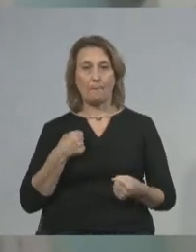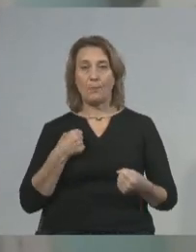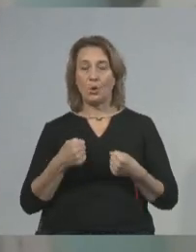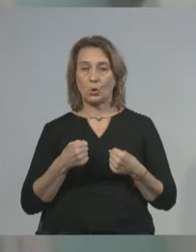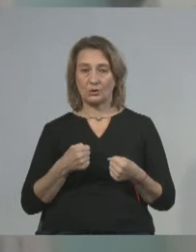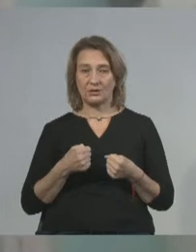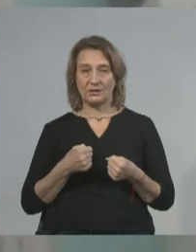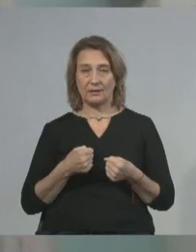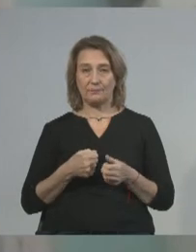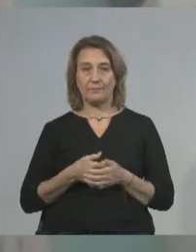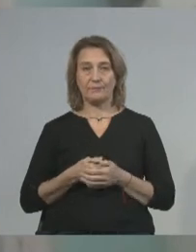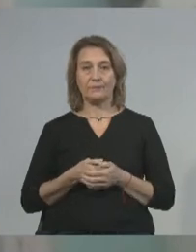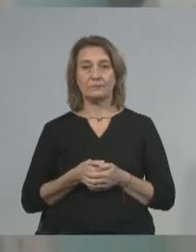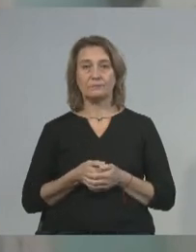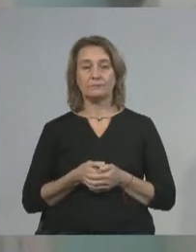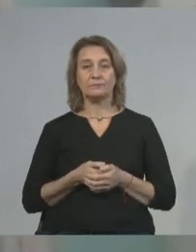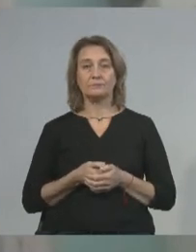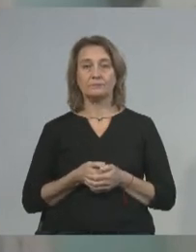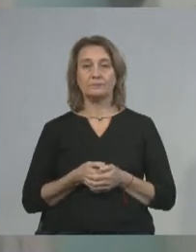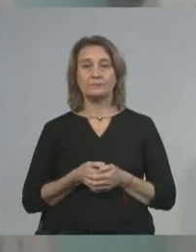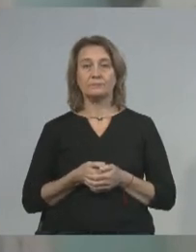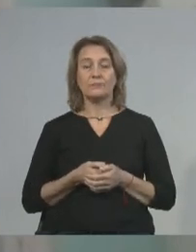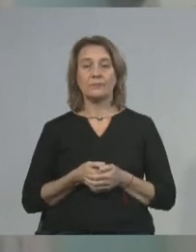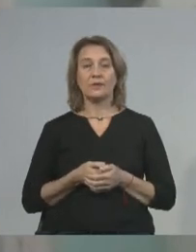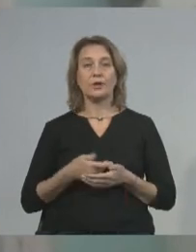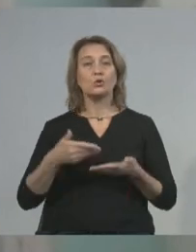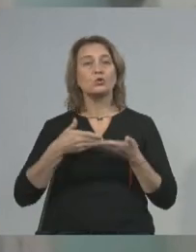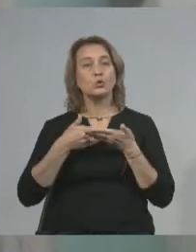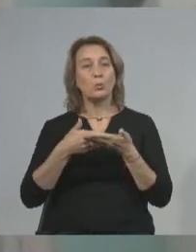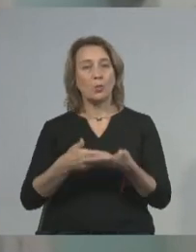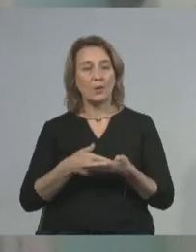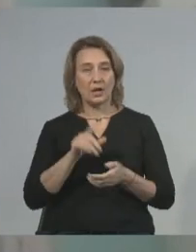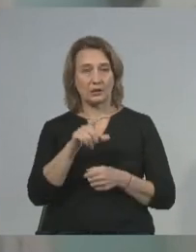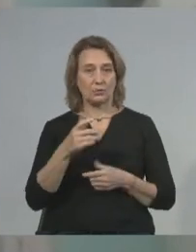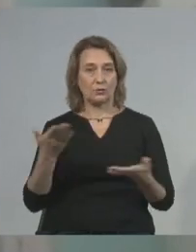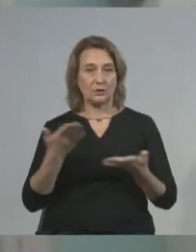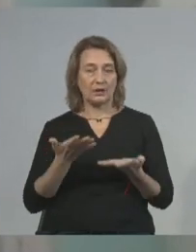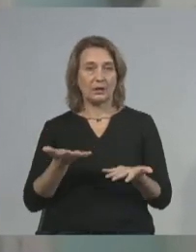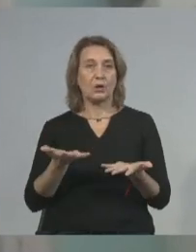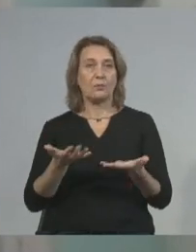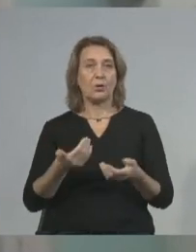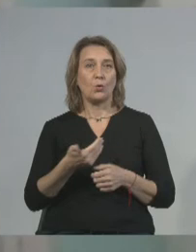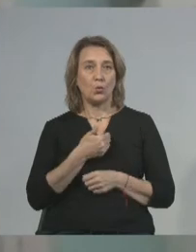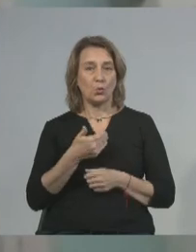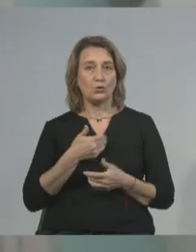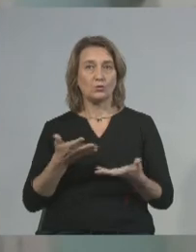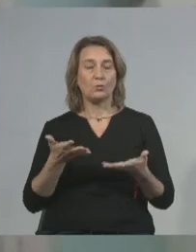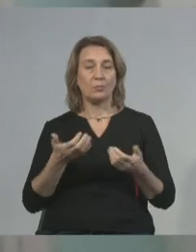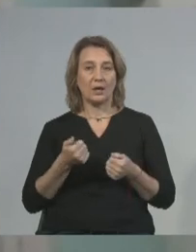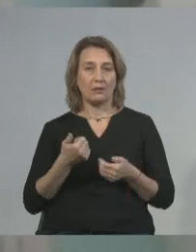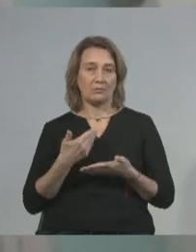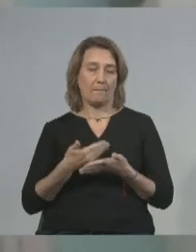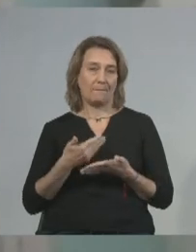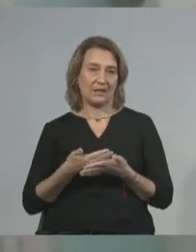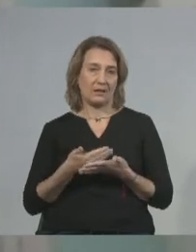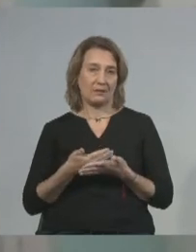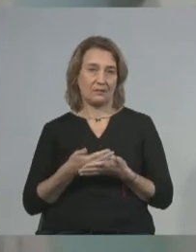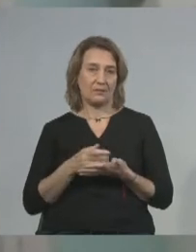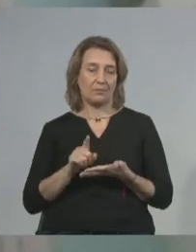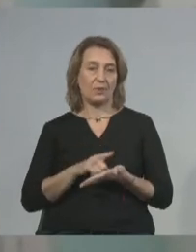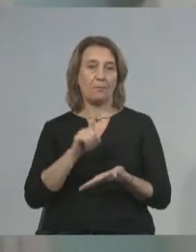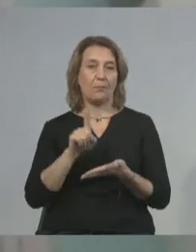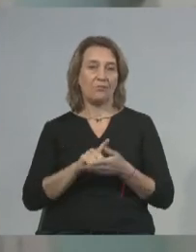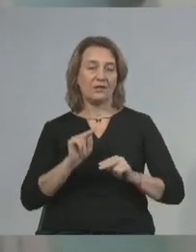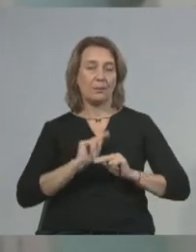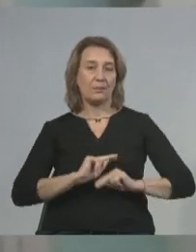who want this brexit so it's actually helping them so there's no interest in really in investigating this so in order to really do something